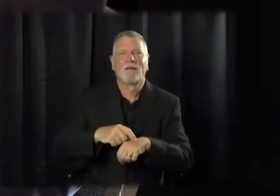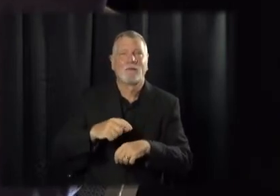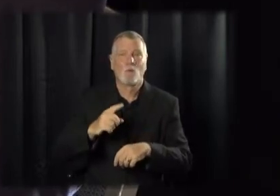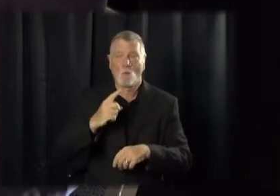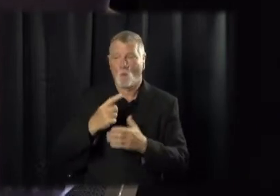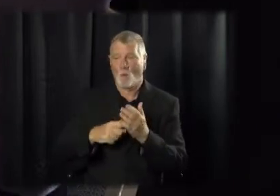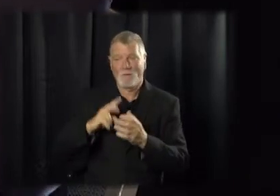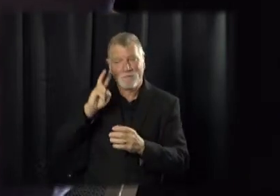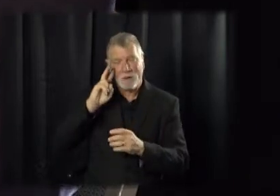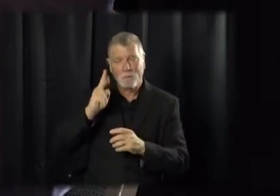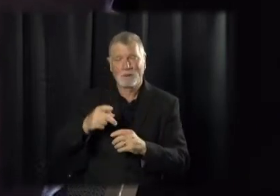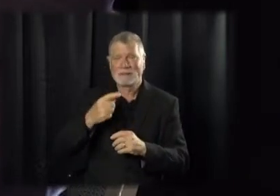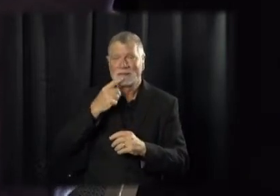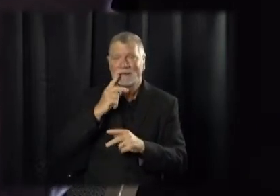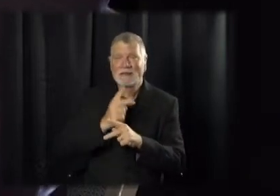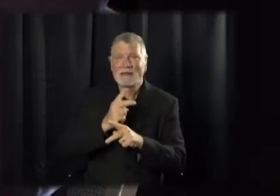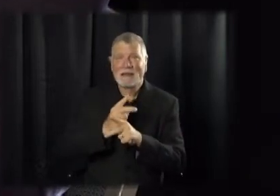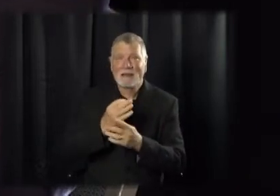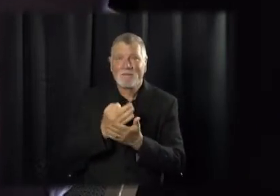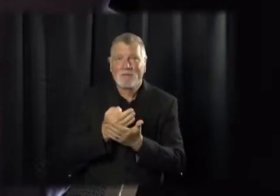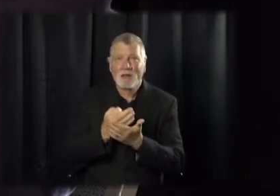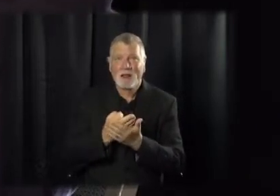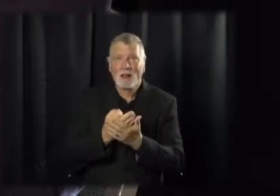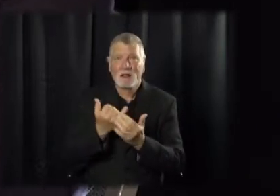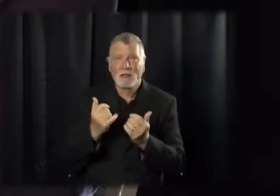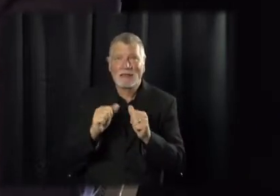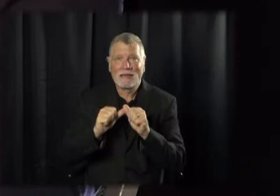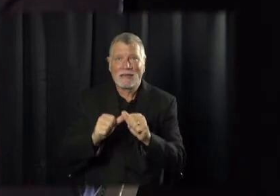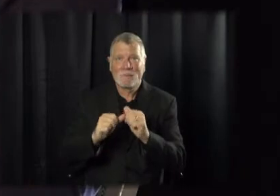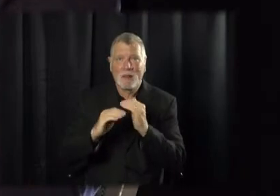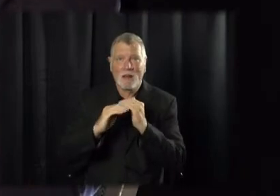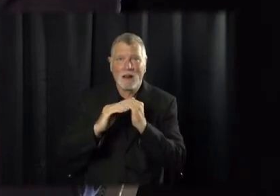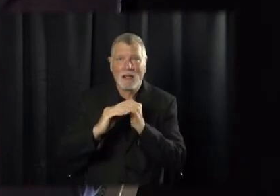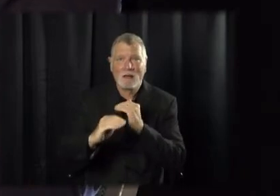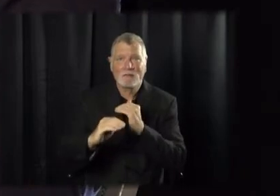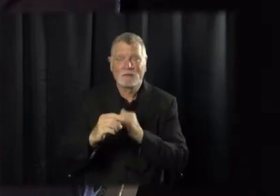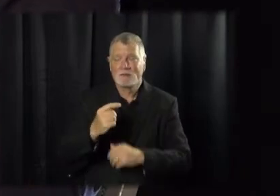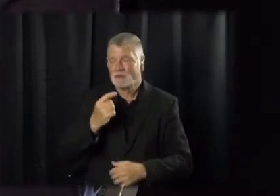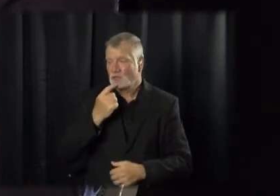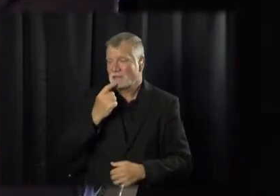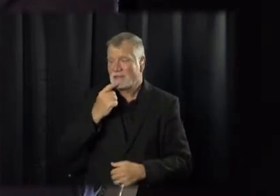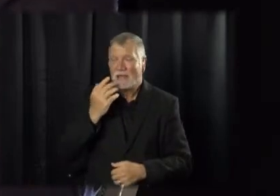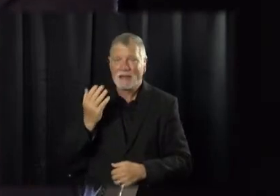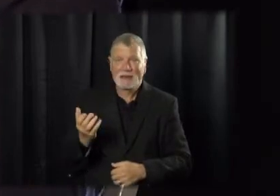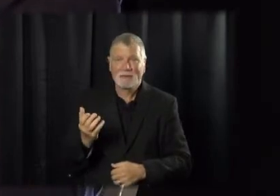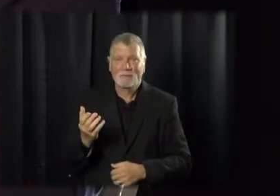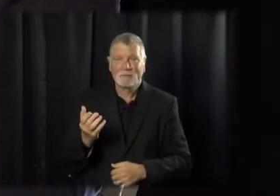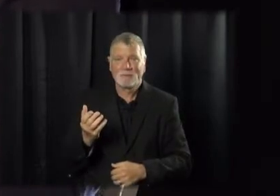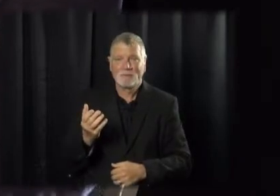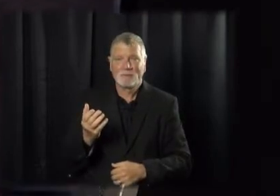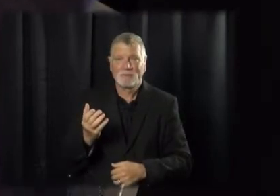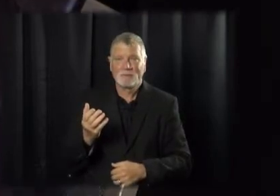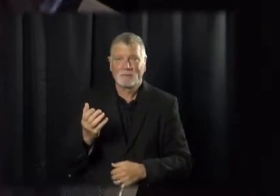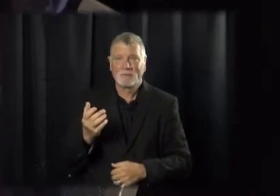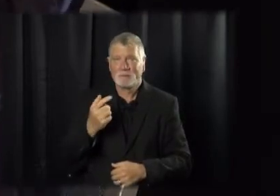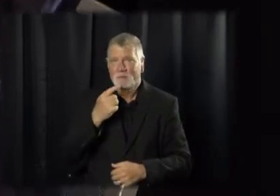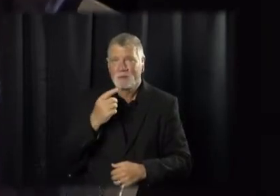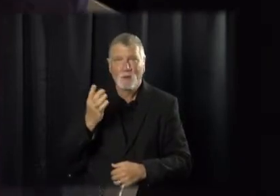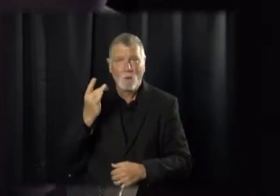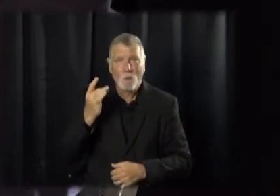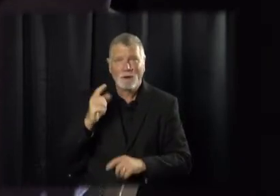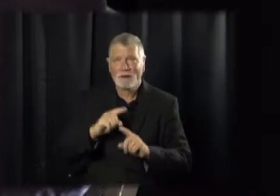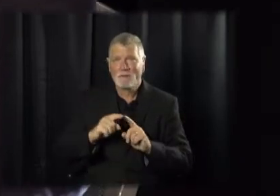saying, keep the funding at the current level, she's saying it because of all